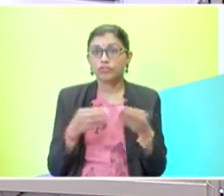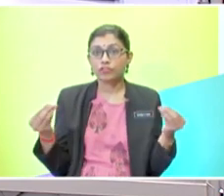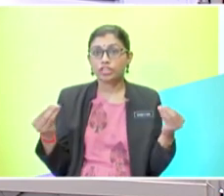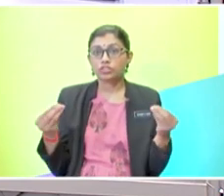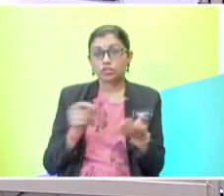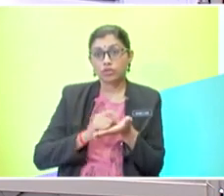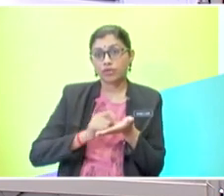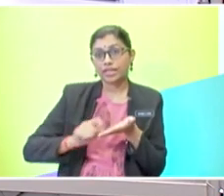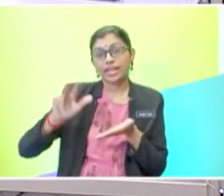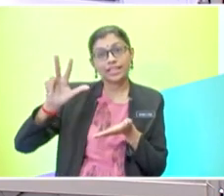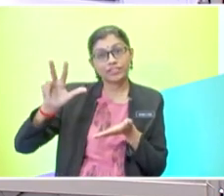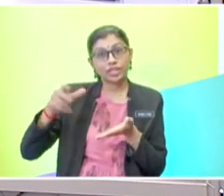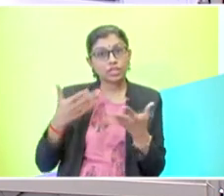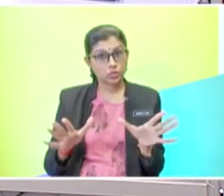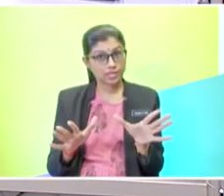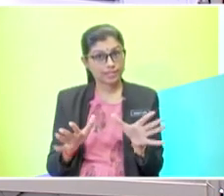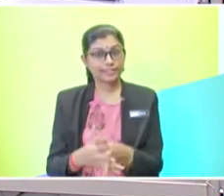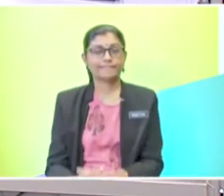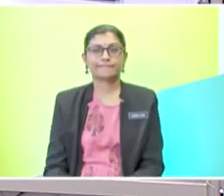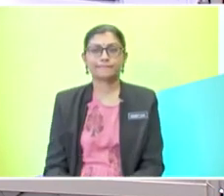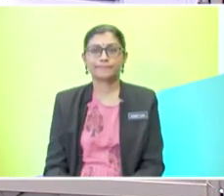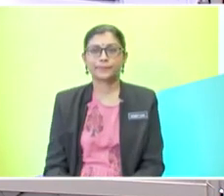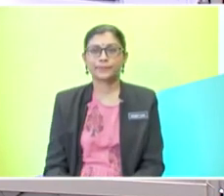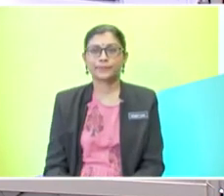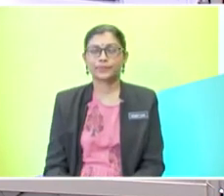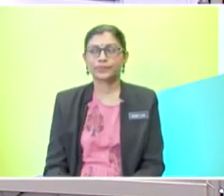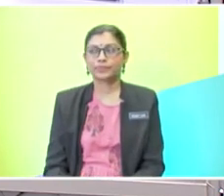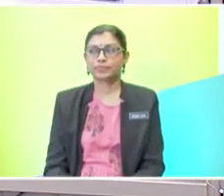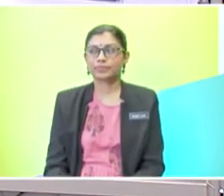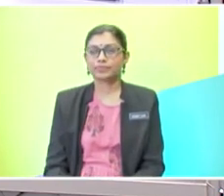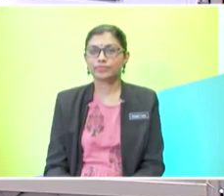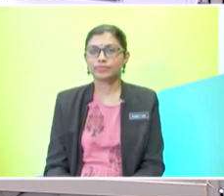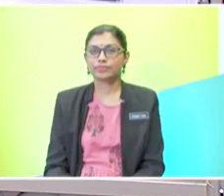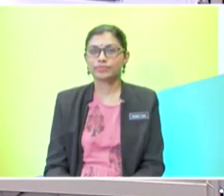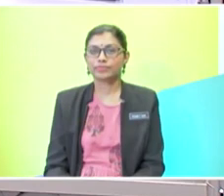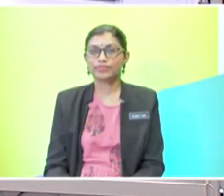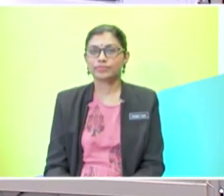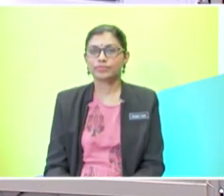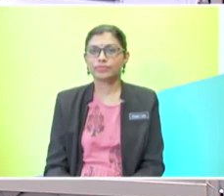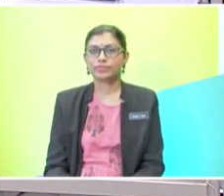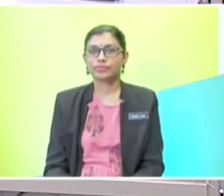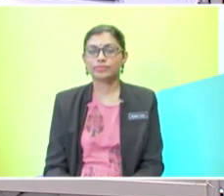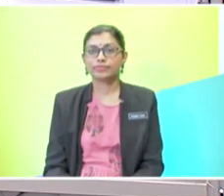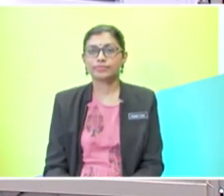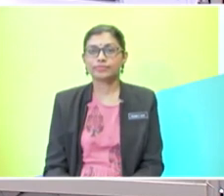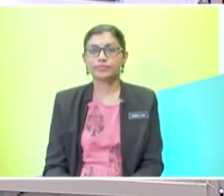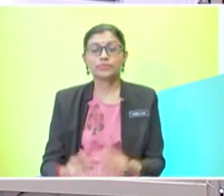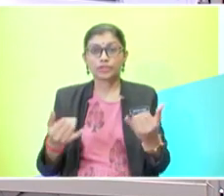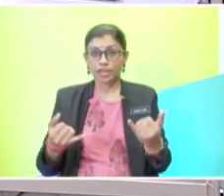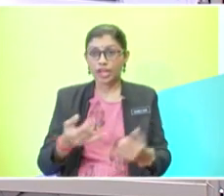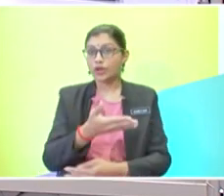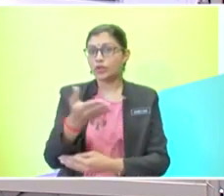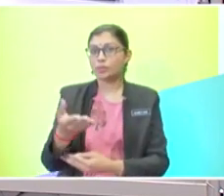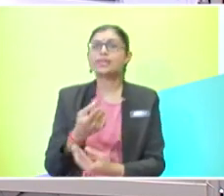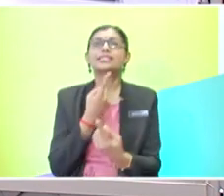their toppings decided. Now, okay. For our next activity, it will be about answering to